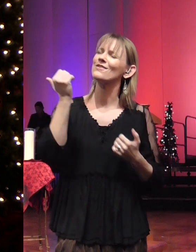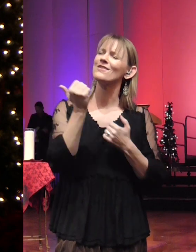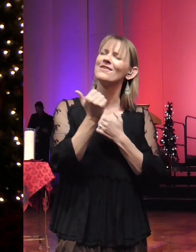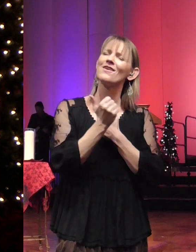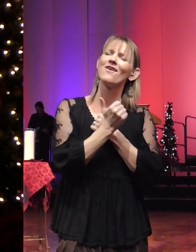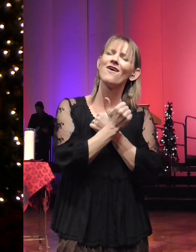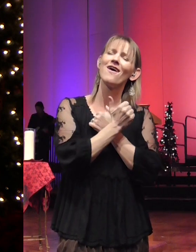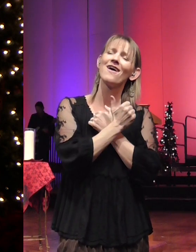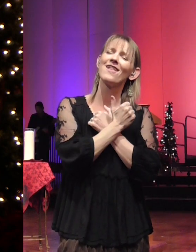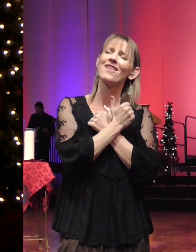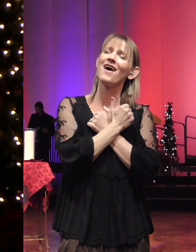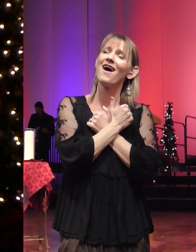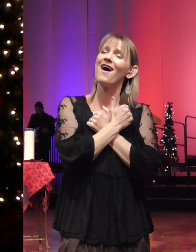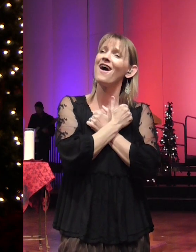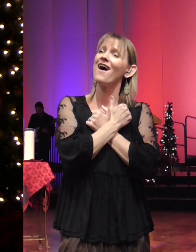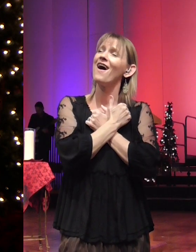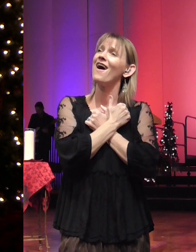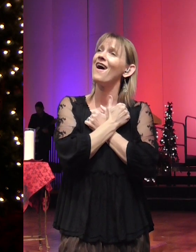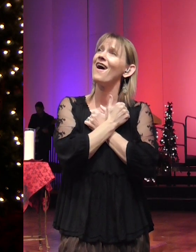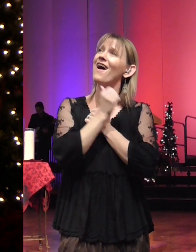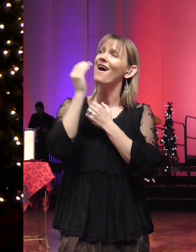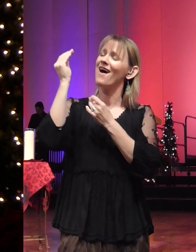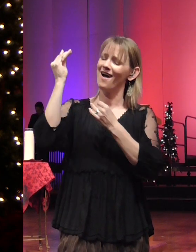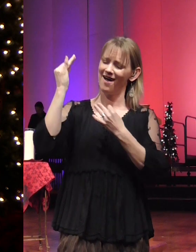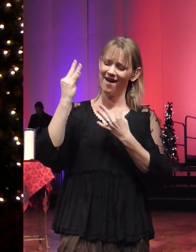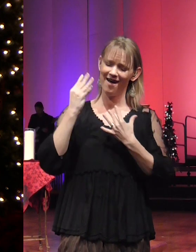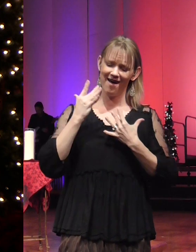to your